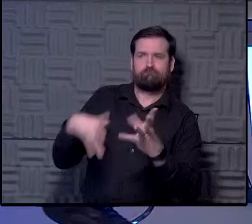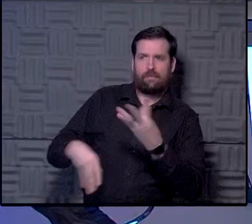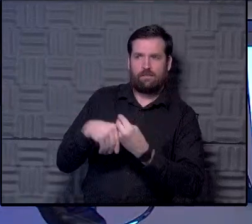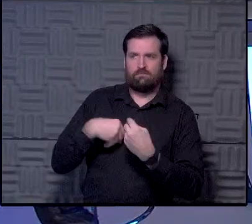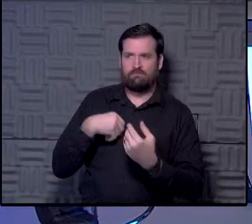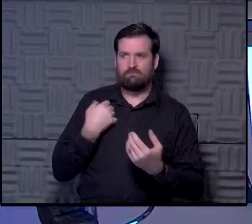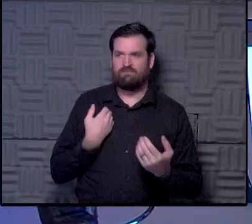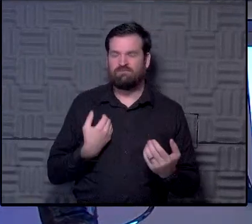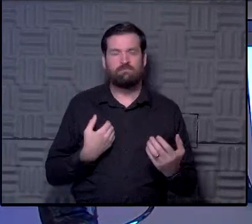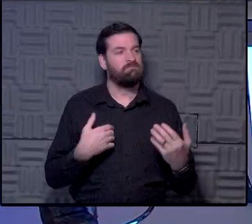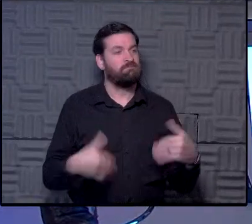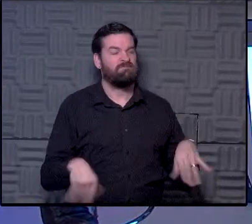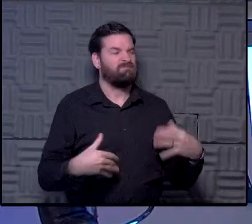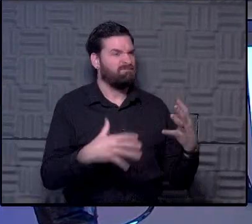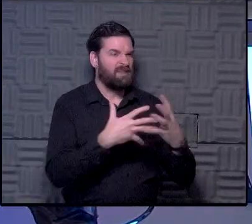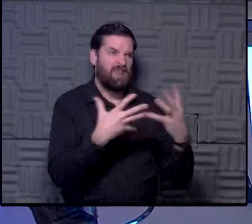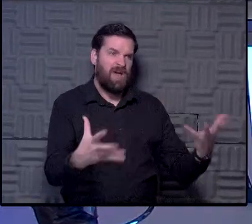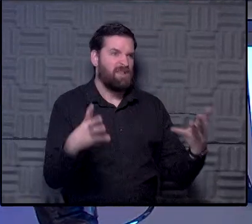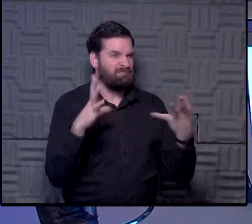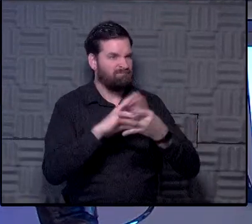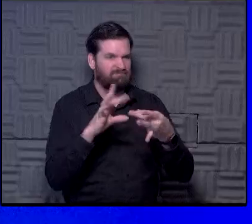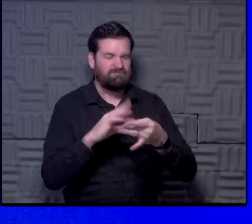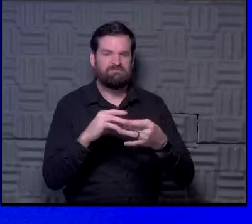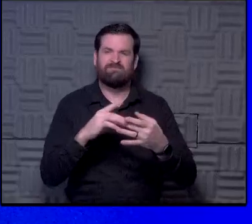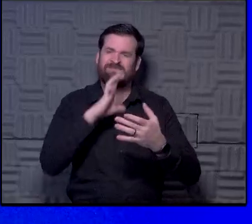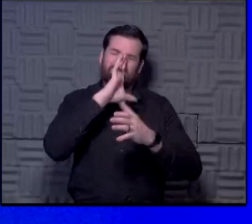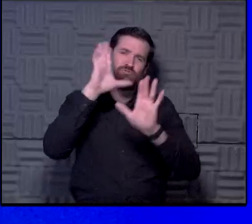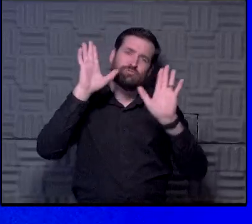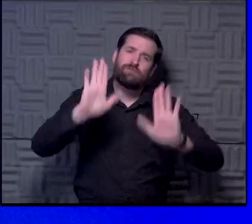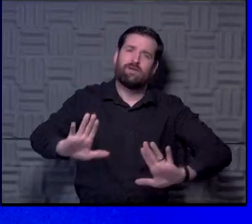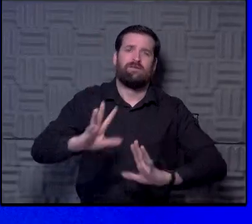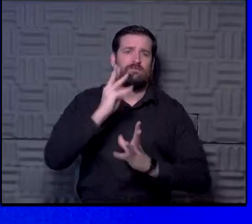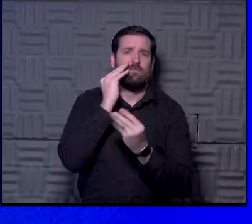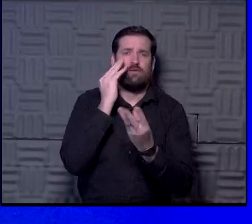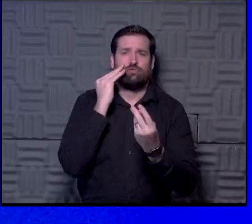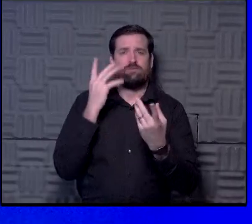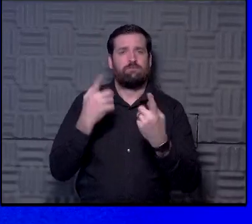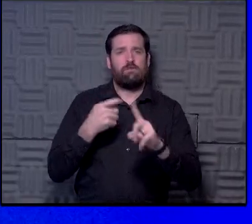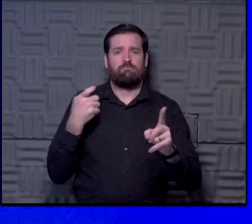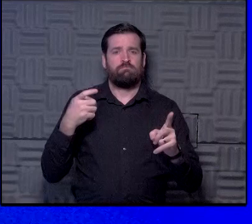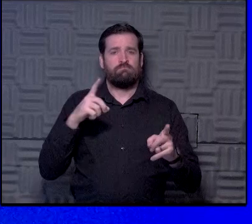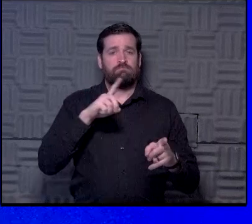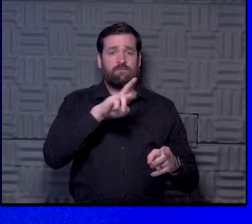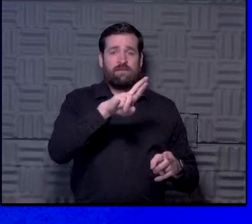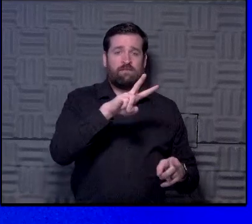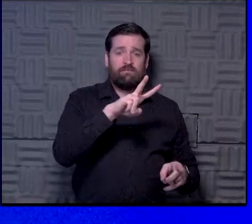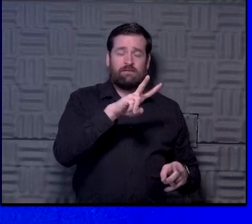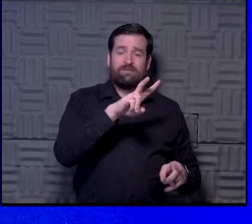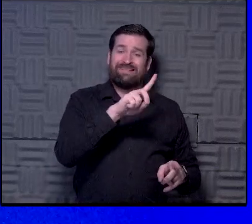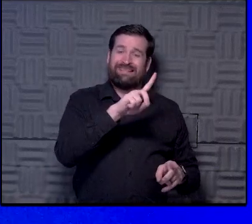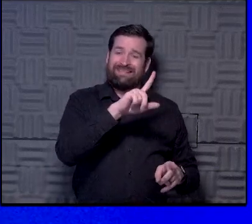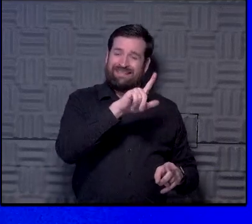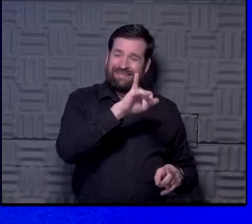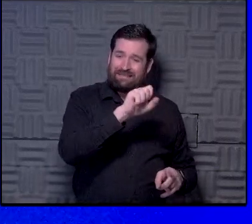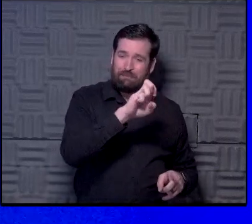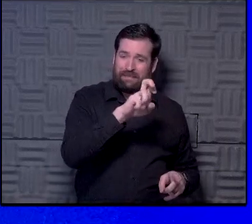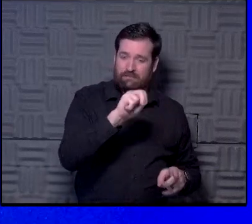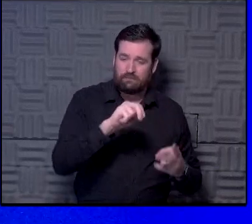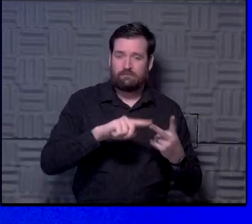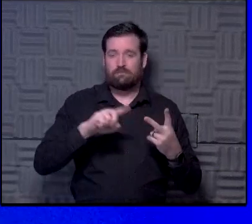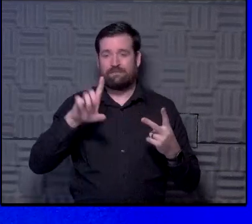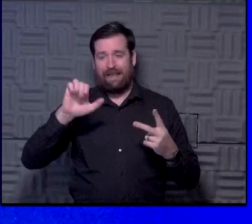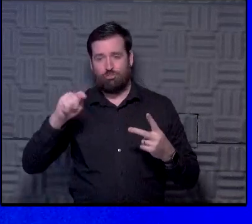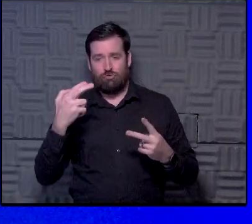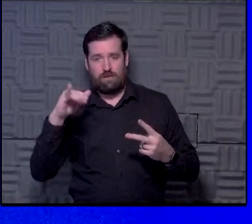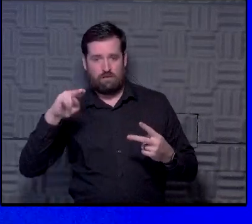days? I mean, there's been a lot of thoughts. Just such great information from David Lisbon, David Wild, Catherine. You know, I think